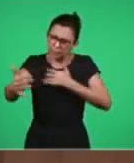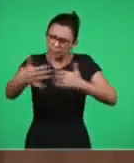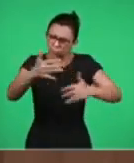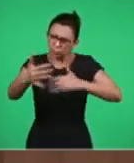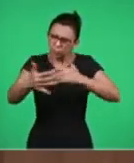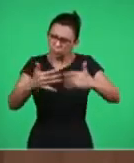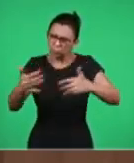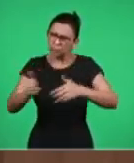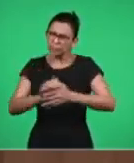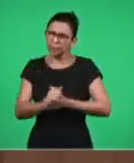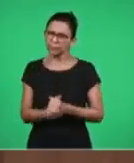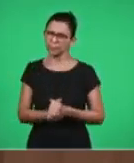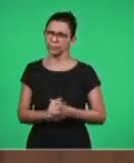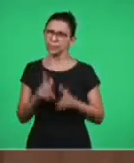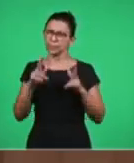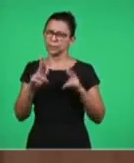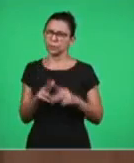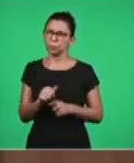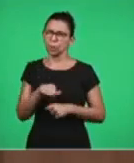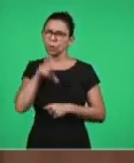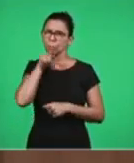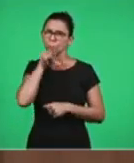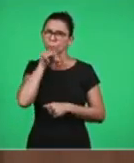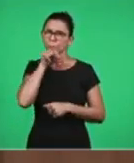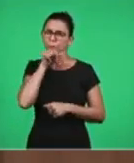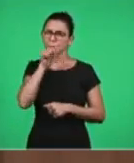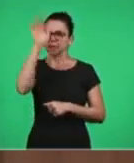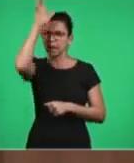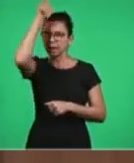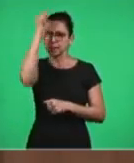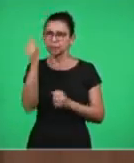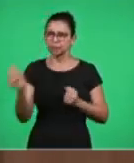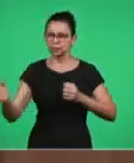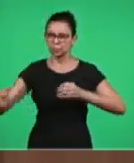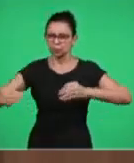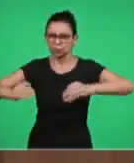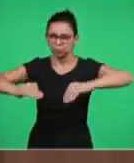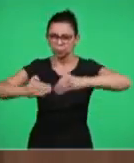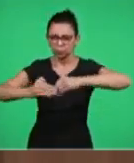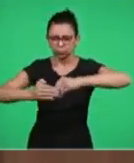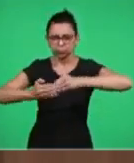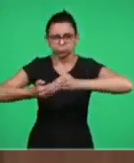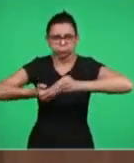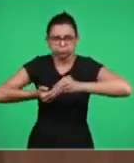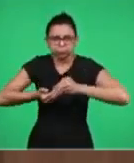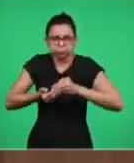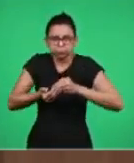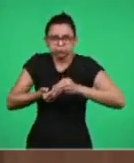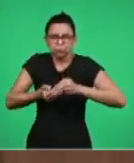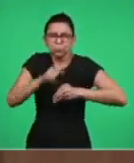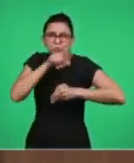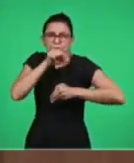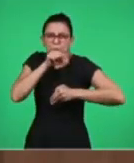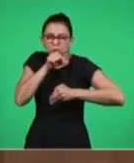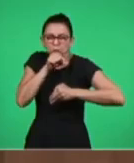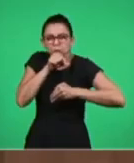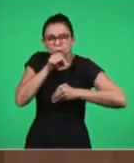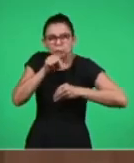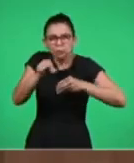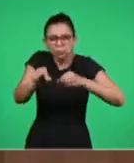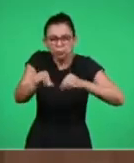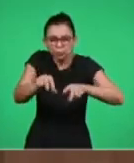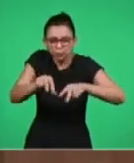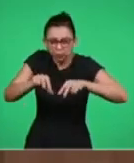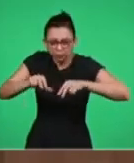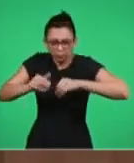the chicks under its wings, but you didn't want it. But your house is going to be a desert. And Israel became a